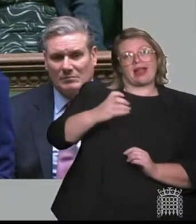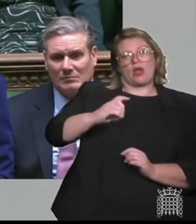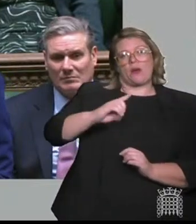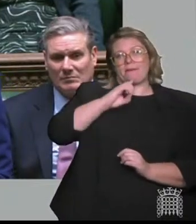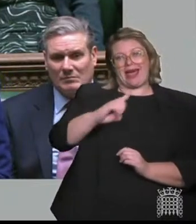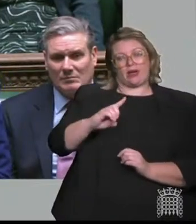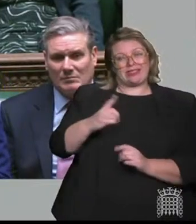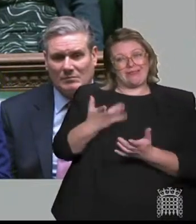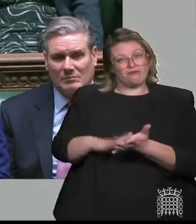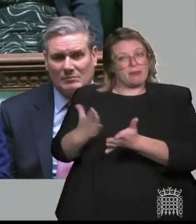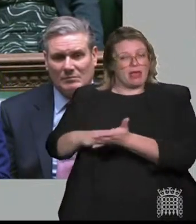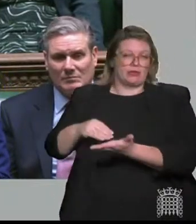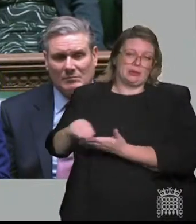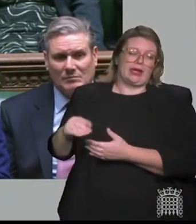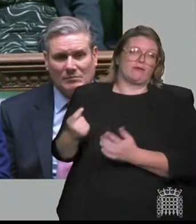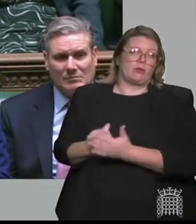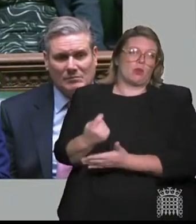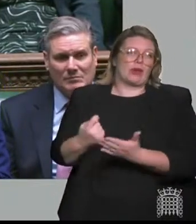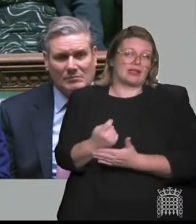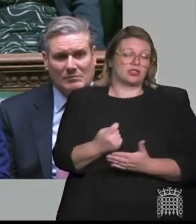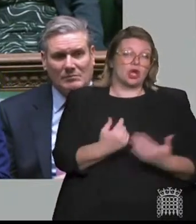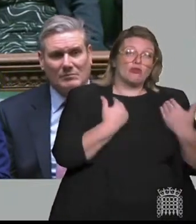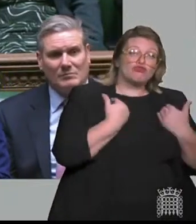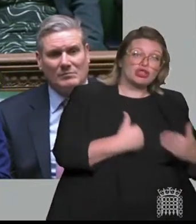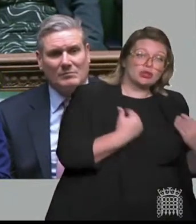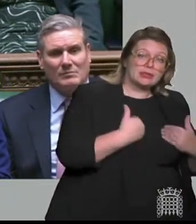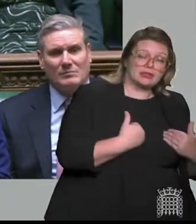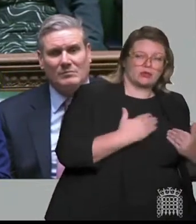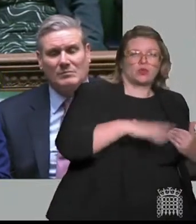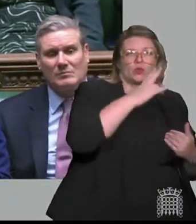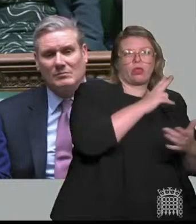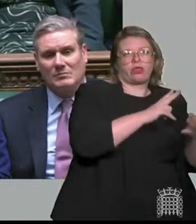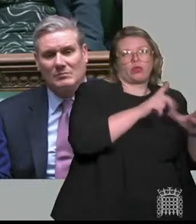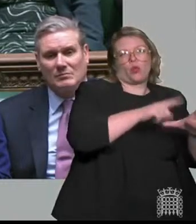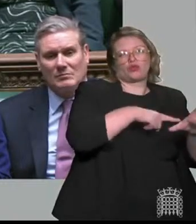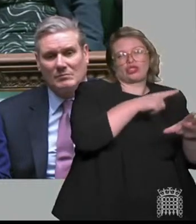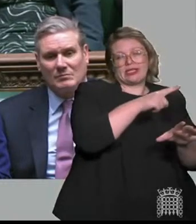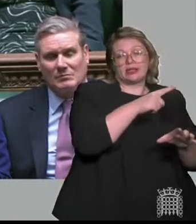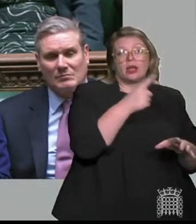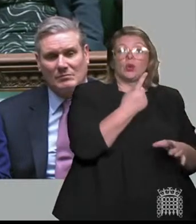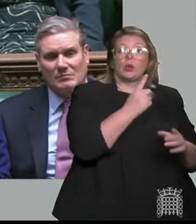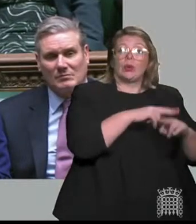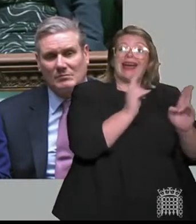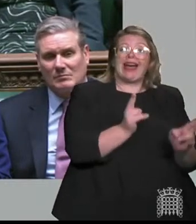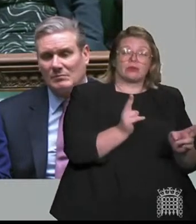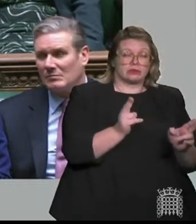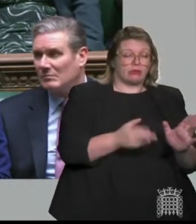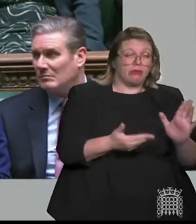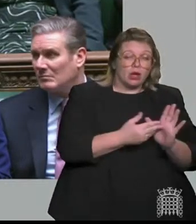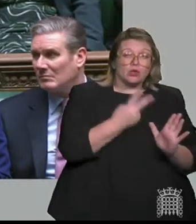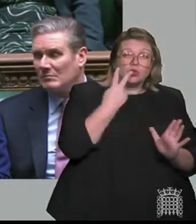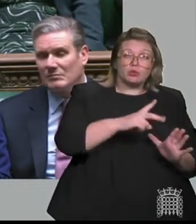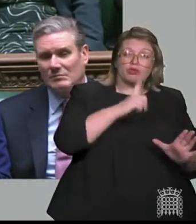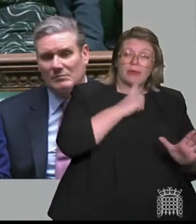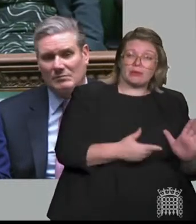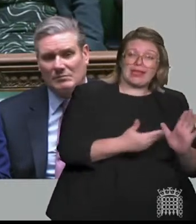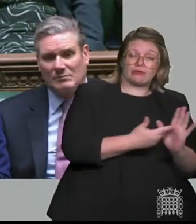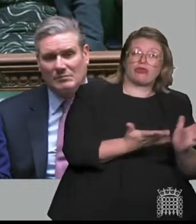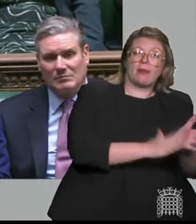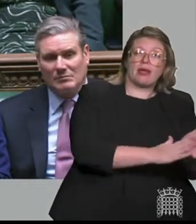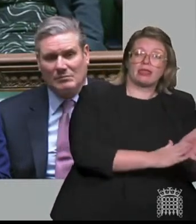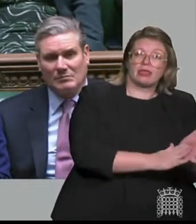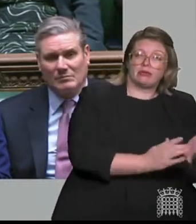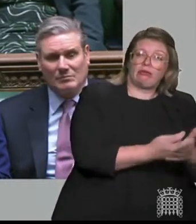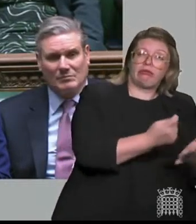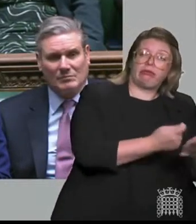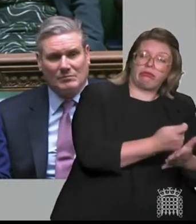every single month. In Richmond, North Yorkshire, homeowners face £200 more a month on their mortgage.